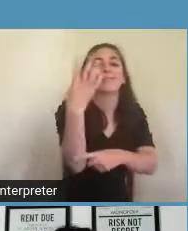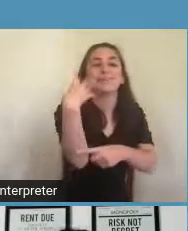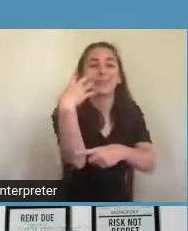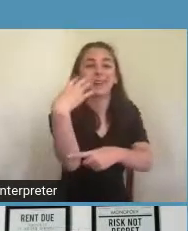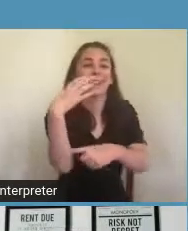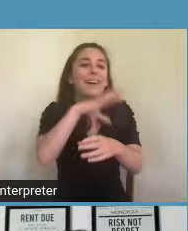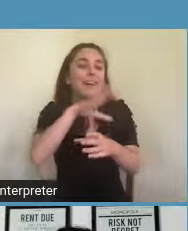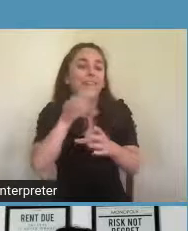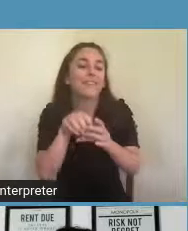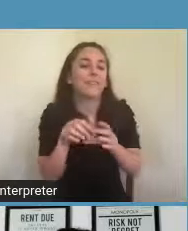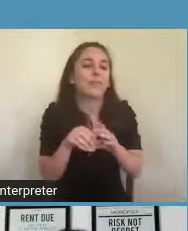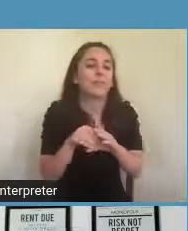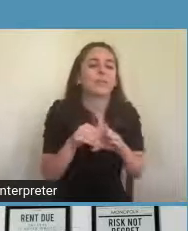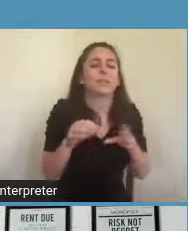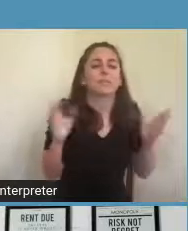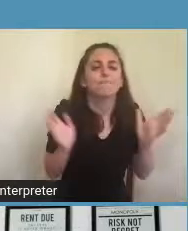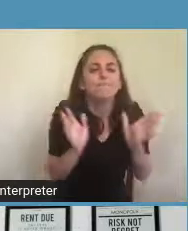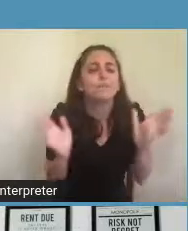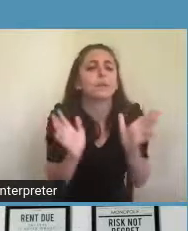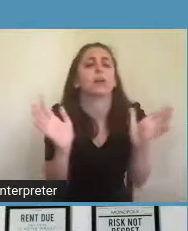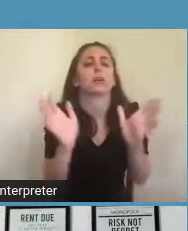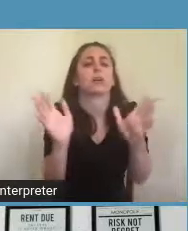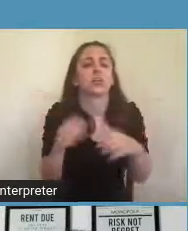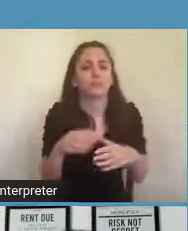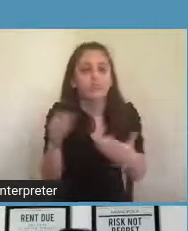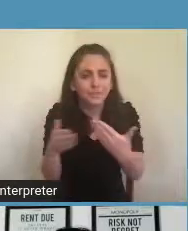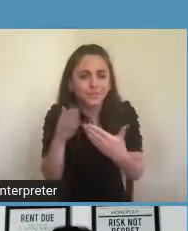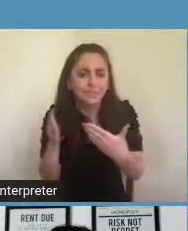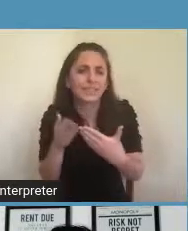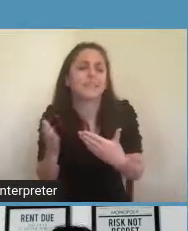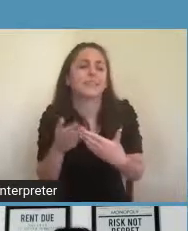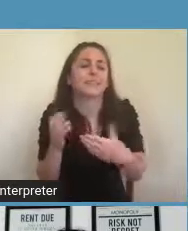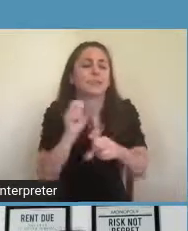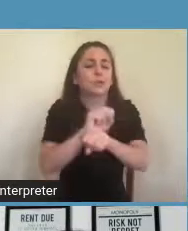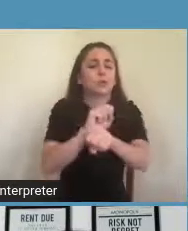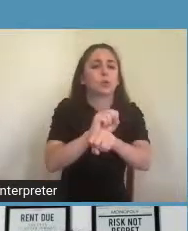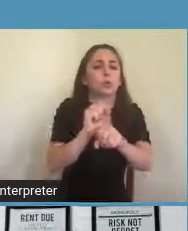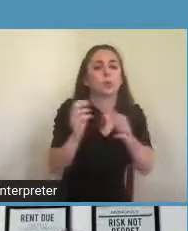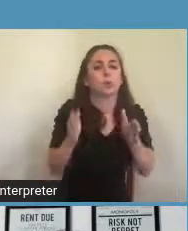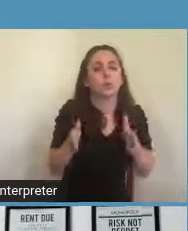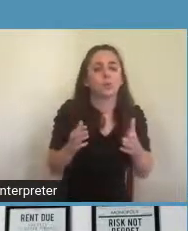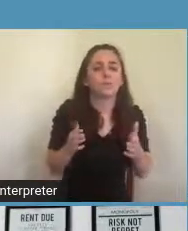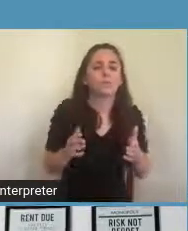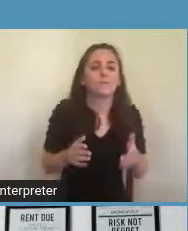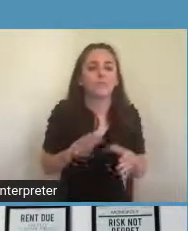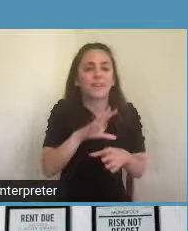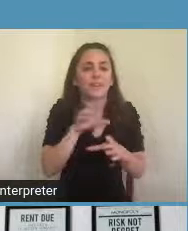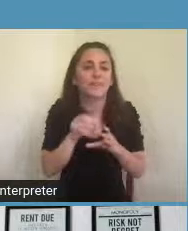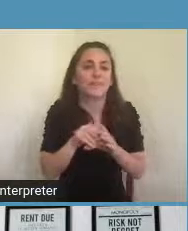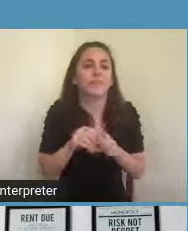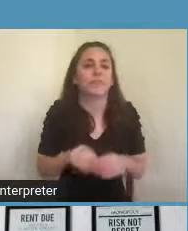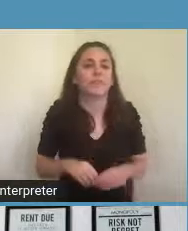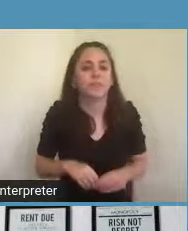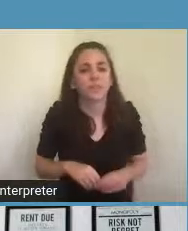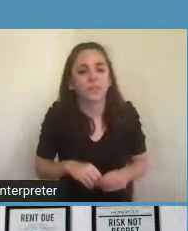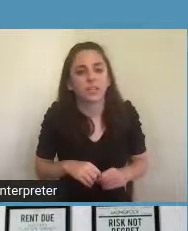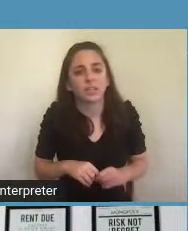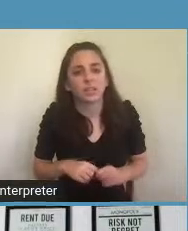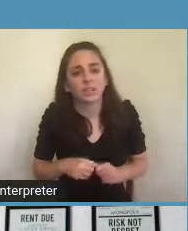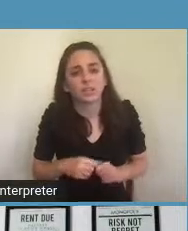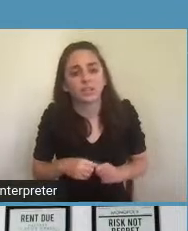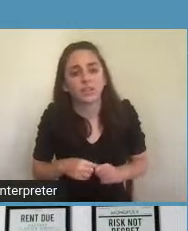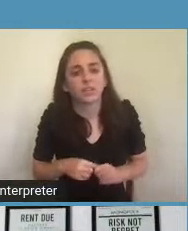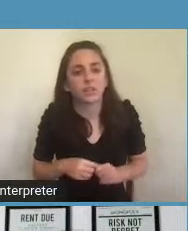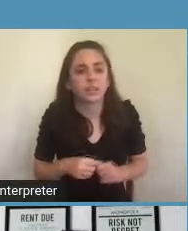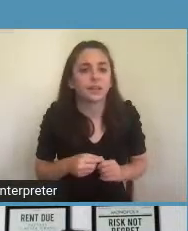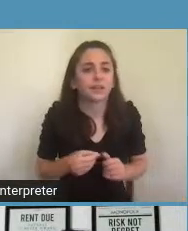their networks. You should encourage them to do it and make it really easy for them to do. And even then, and this is something that we miss time and time